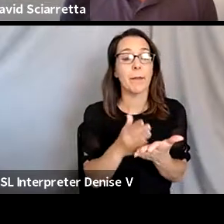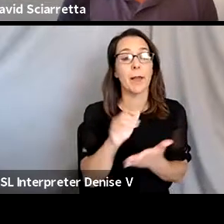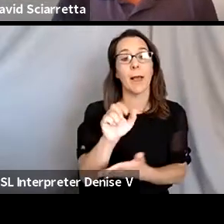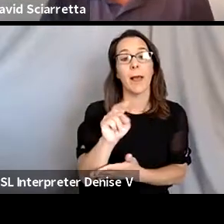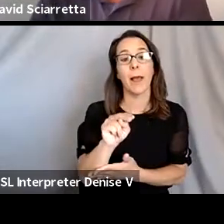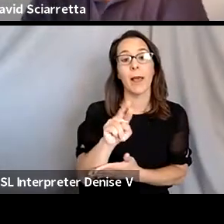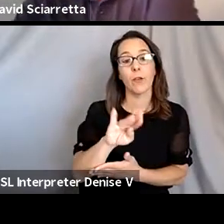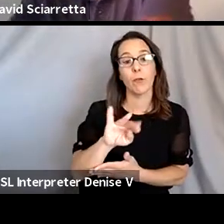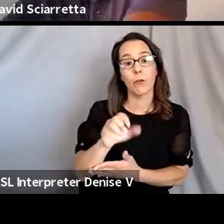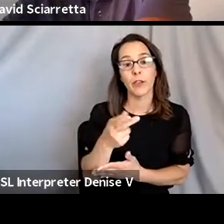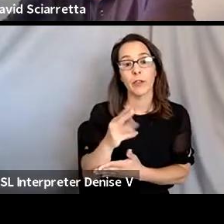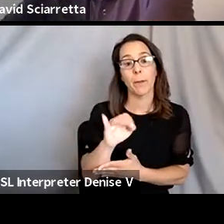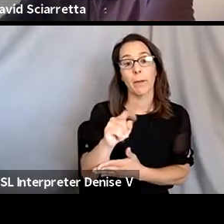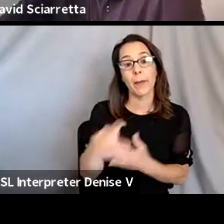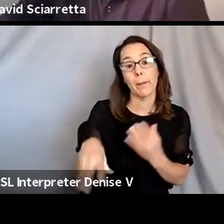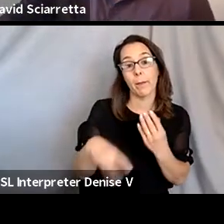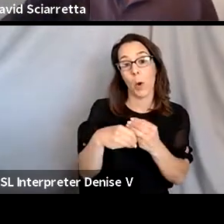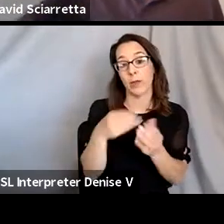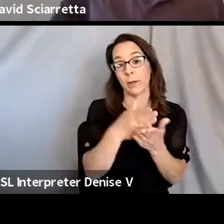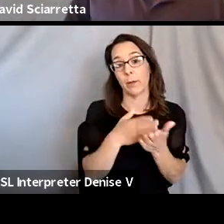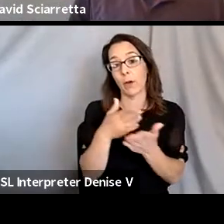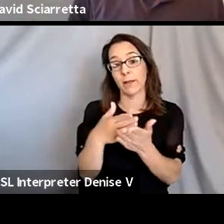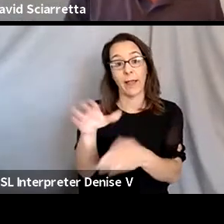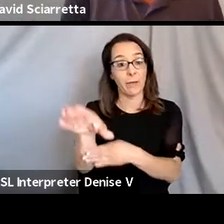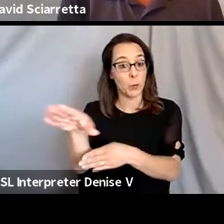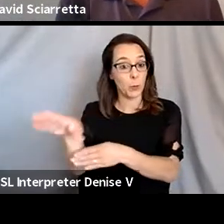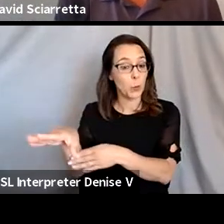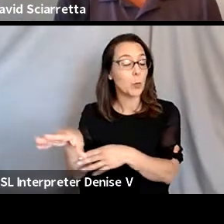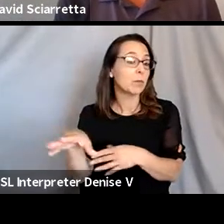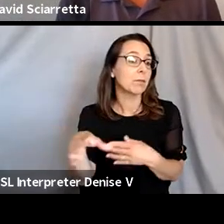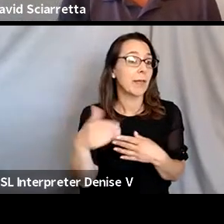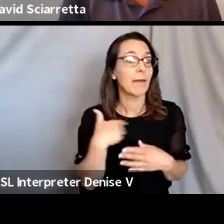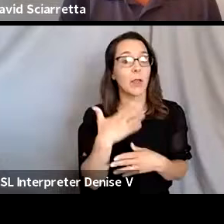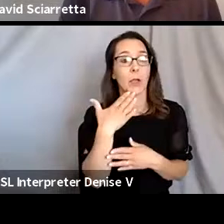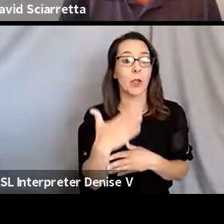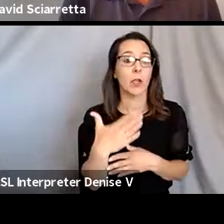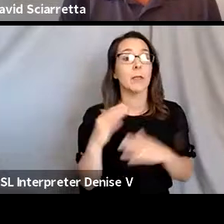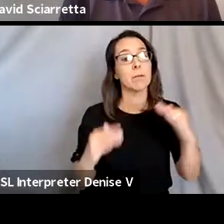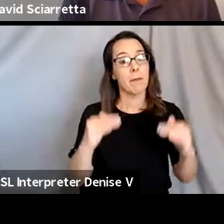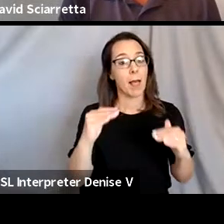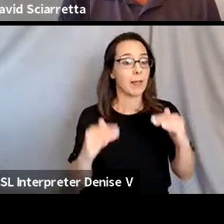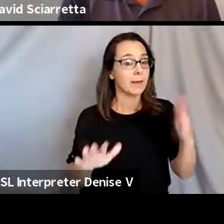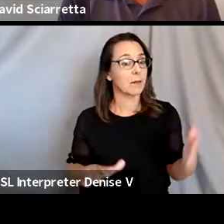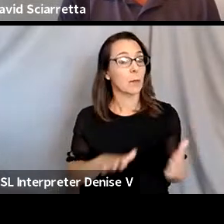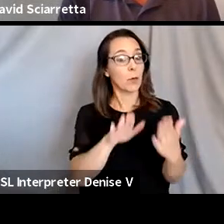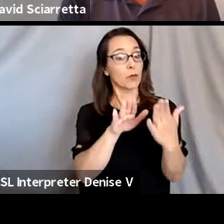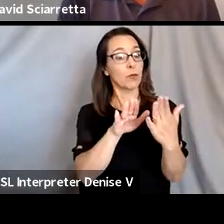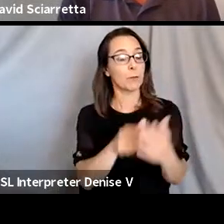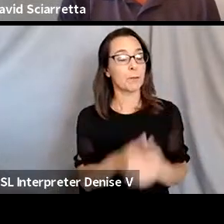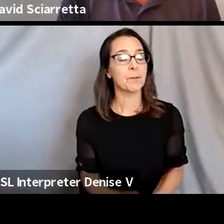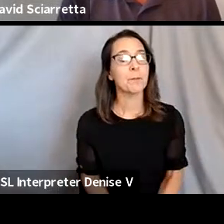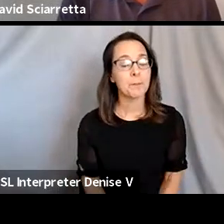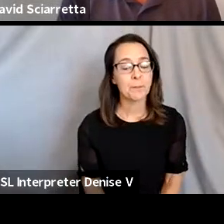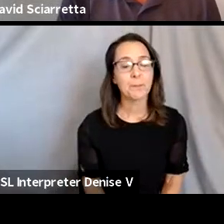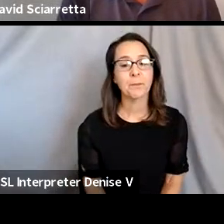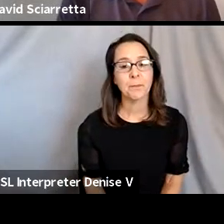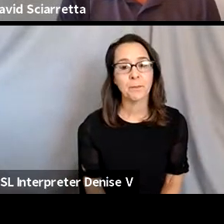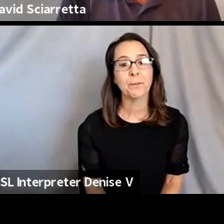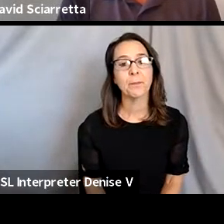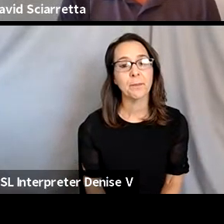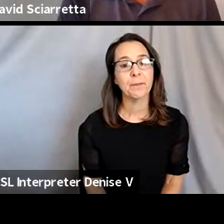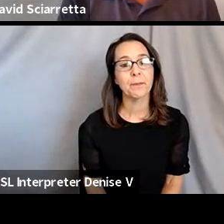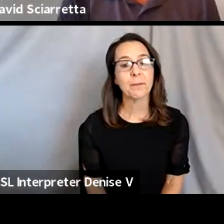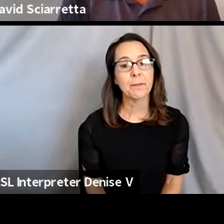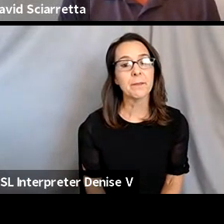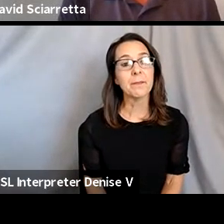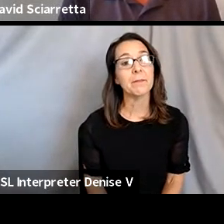pieces for our students in the afternoons to have a very well balanced approach. So those are the things that we